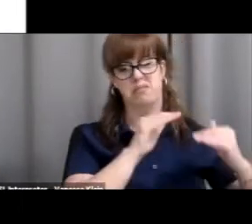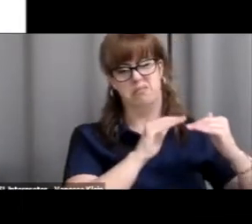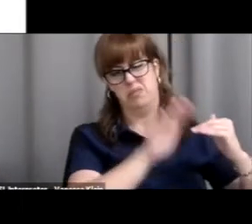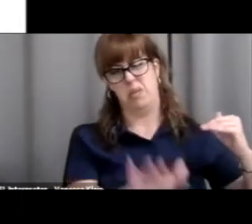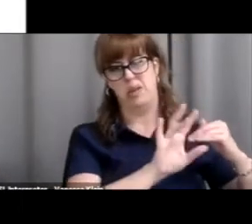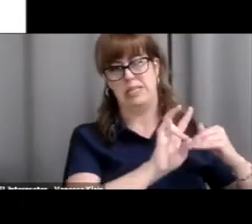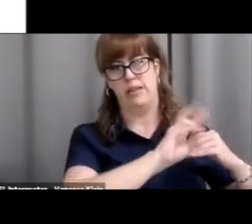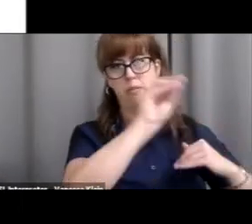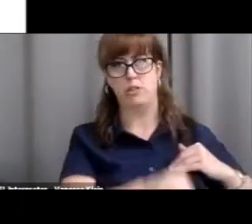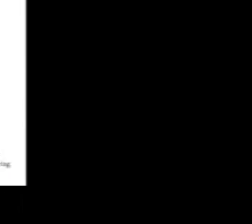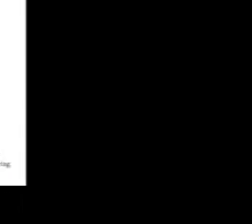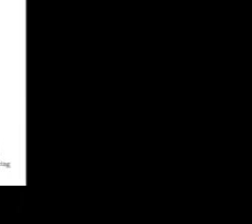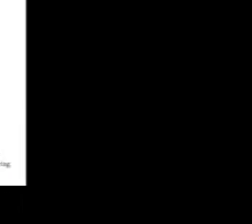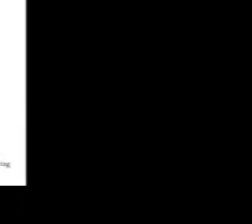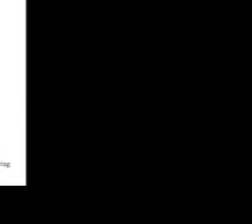characters.